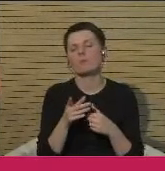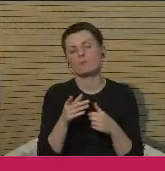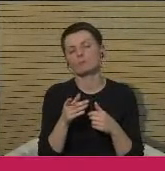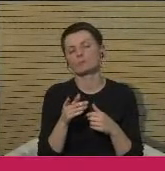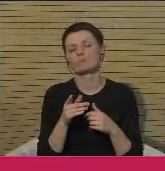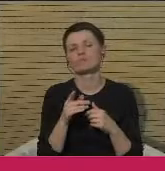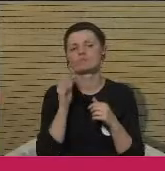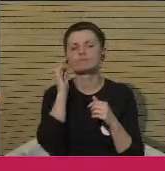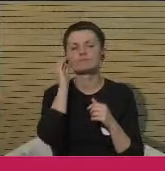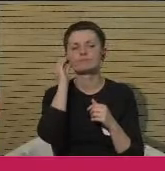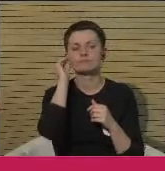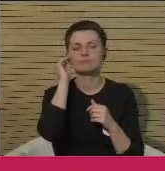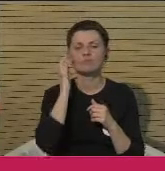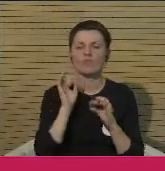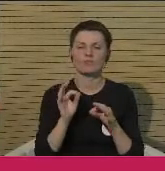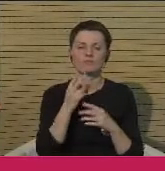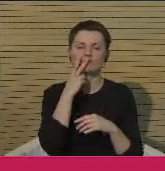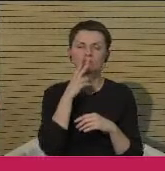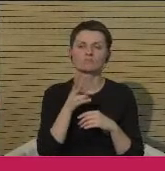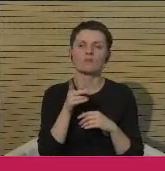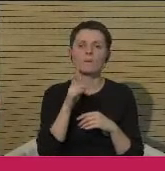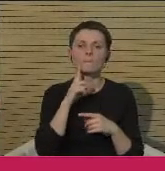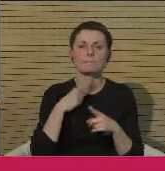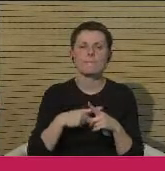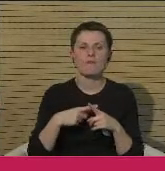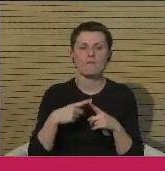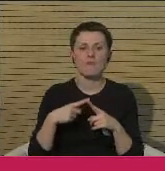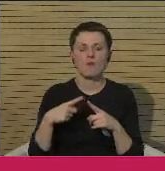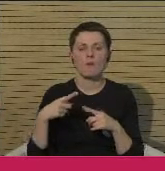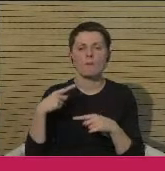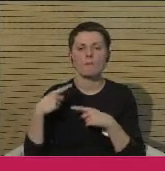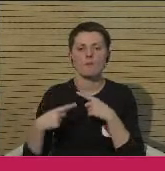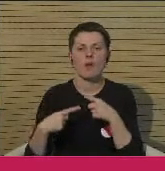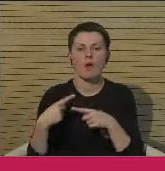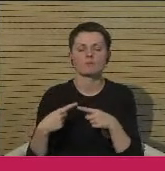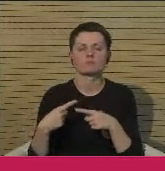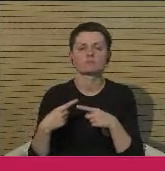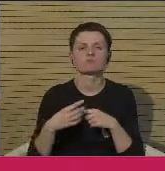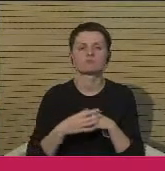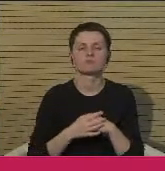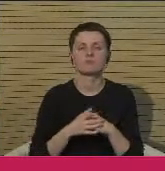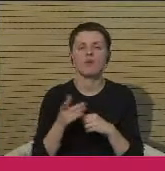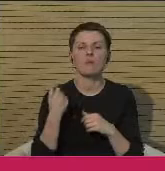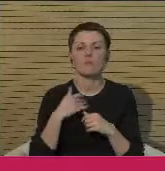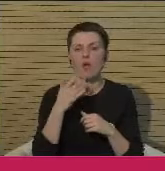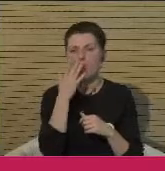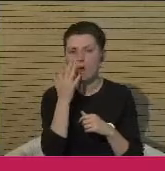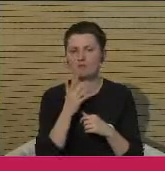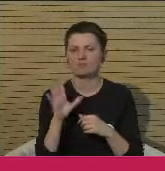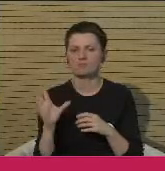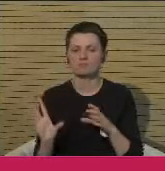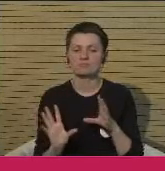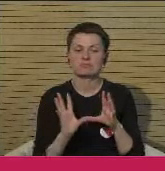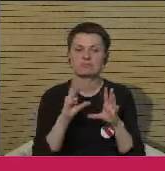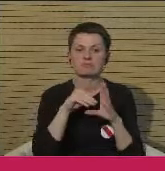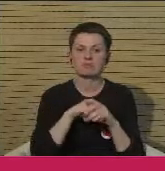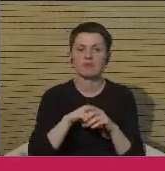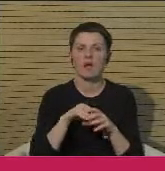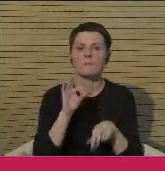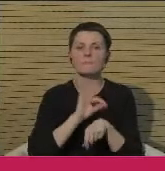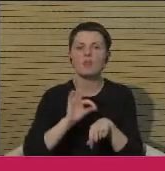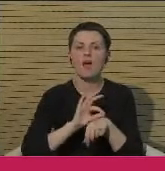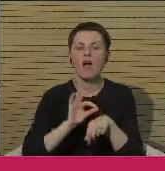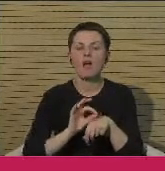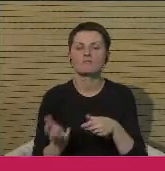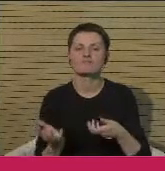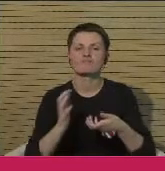see these crises or clashes, we can see that the process is very slow and Belarus is